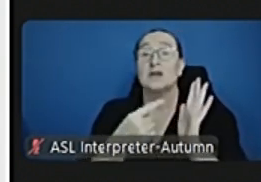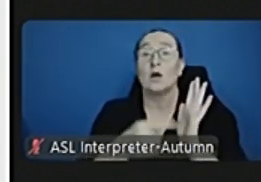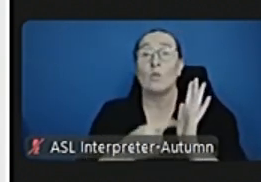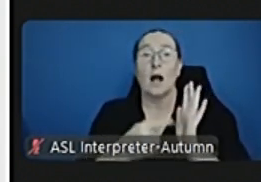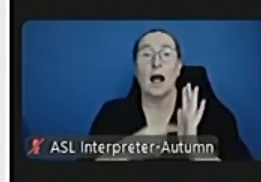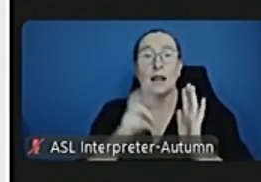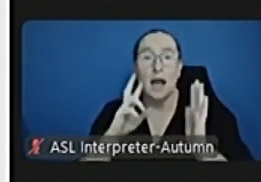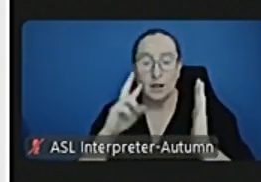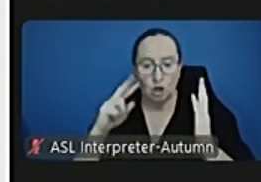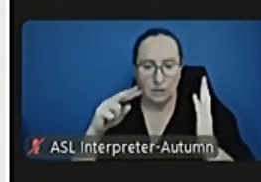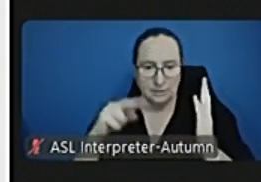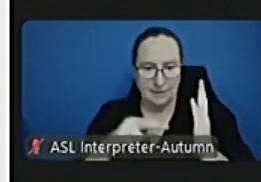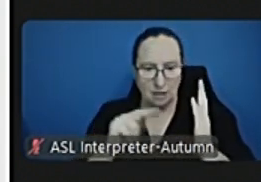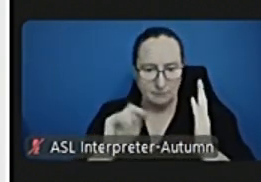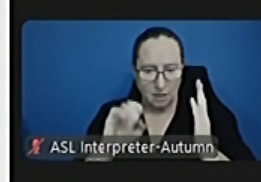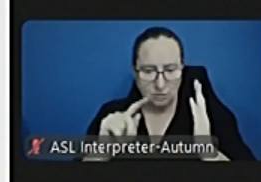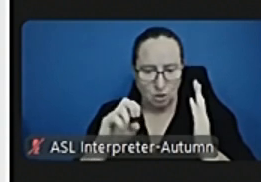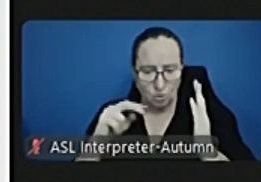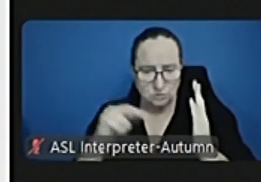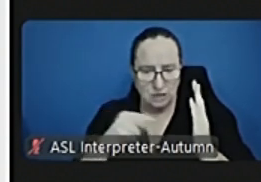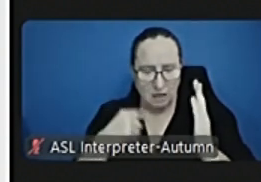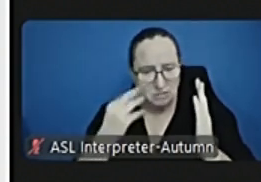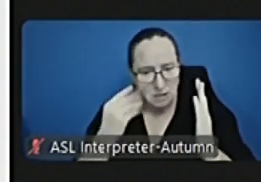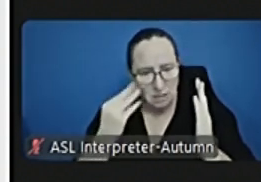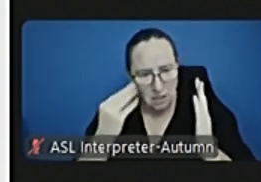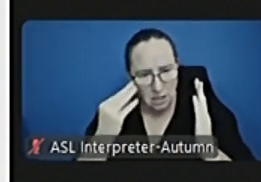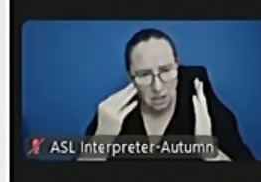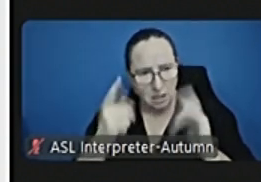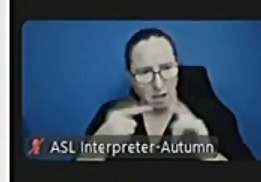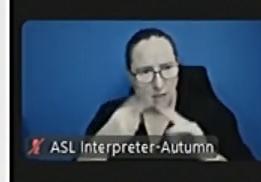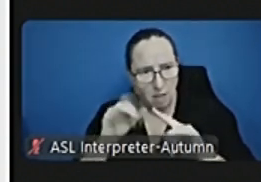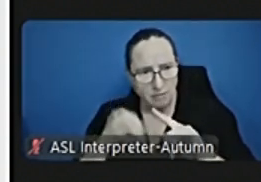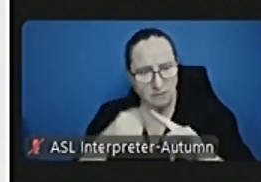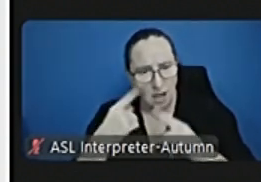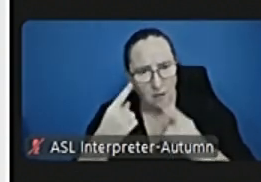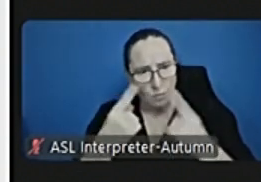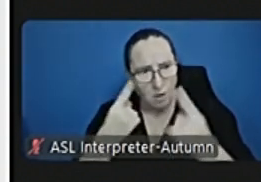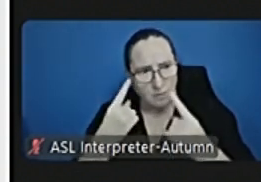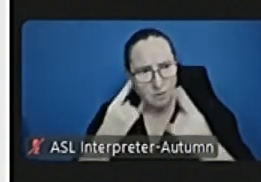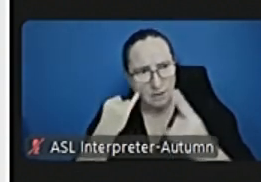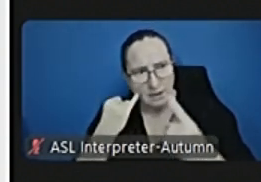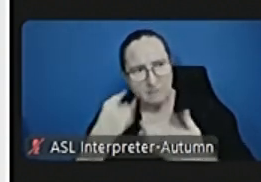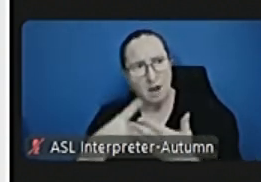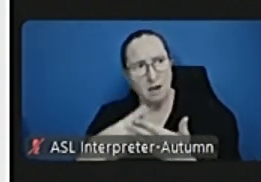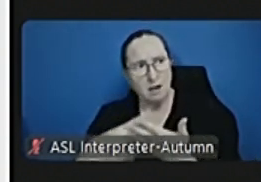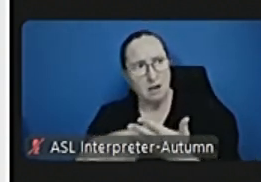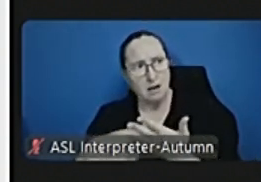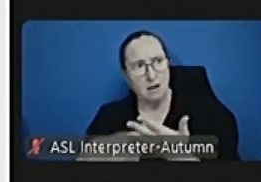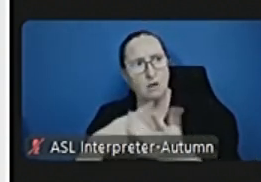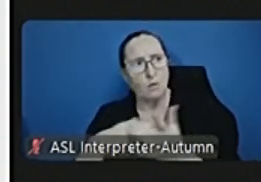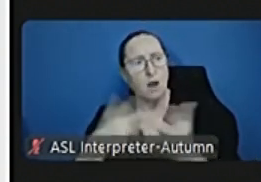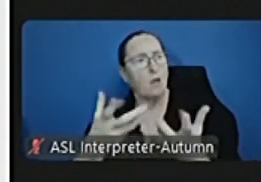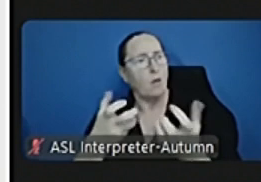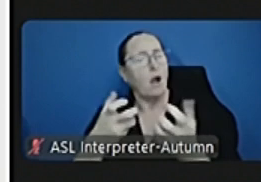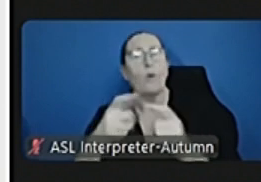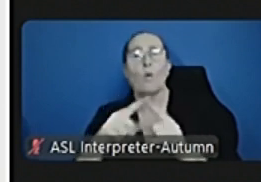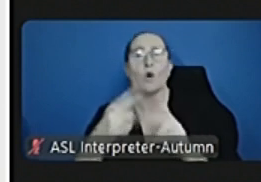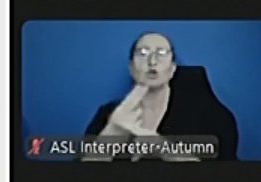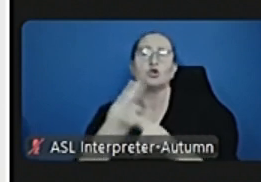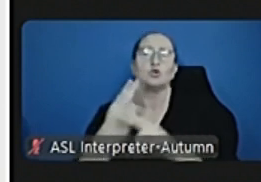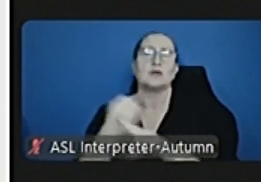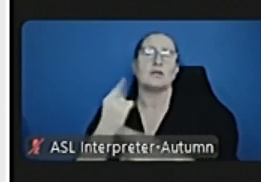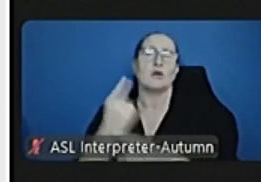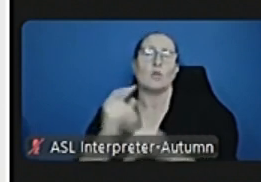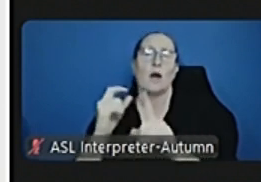my notes, it's because I'm thinking about this and wondering if I've covered what I want to cover or using the right word on